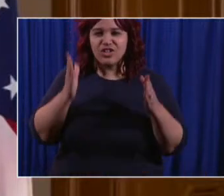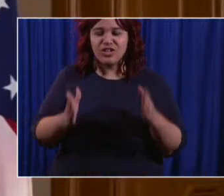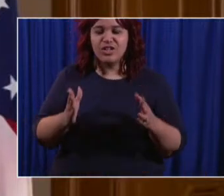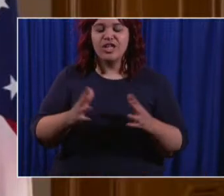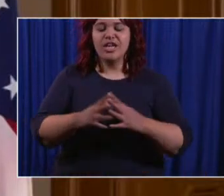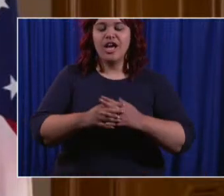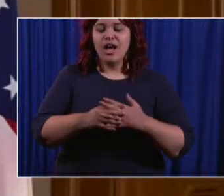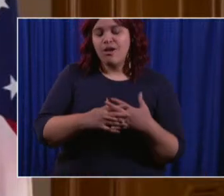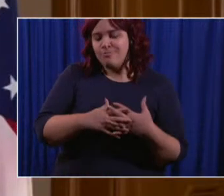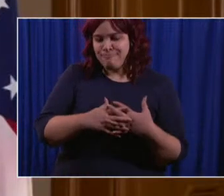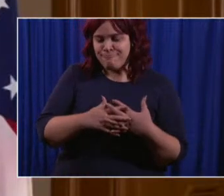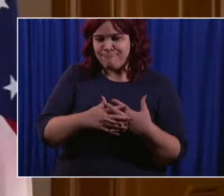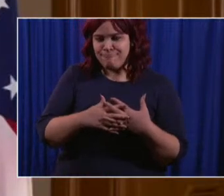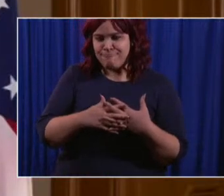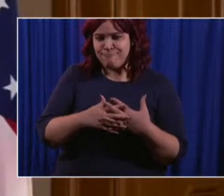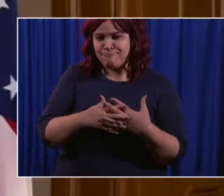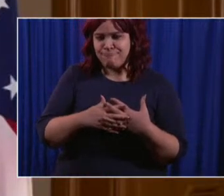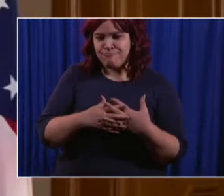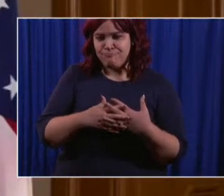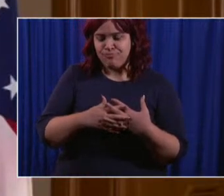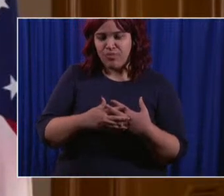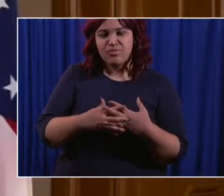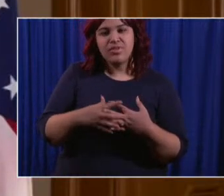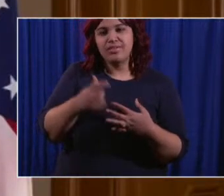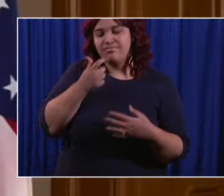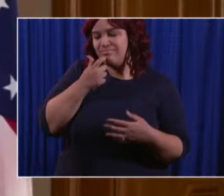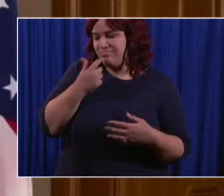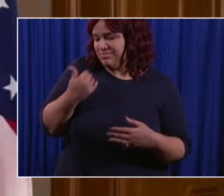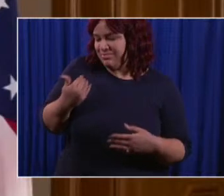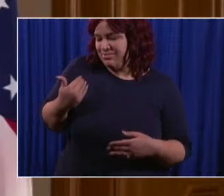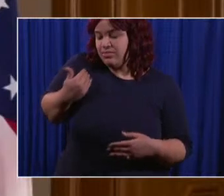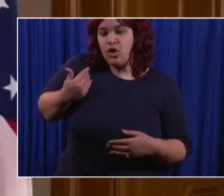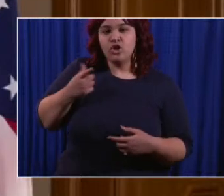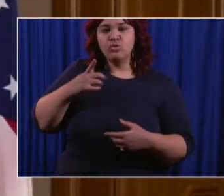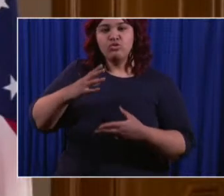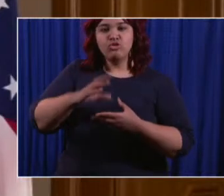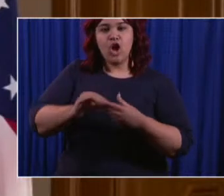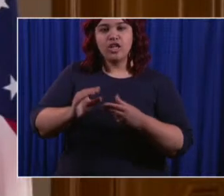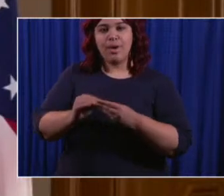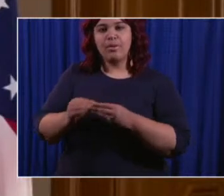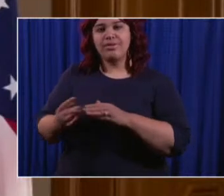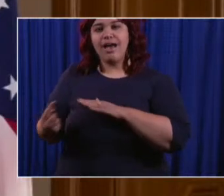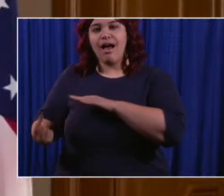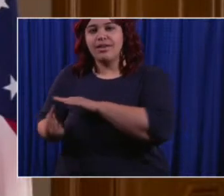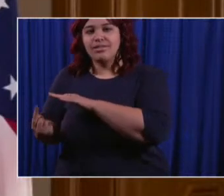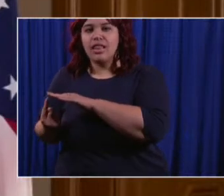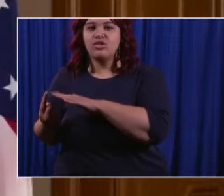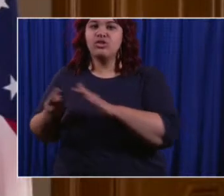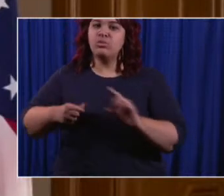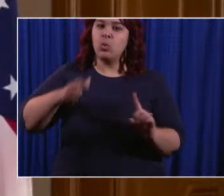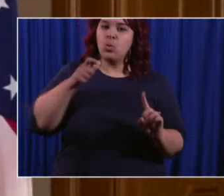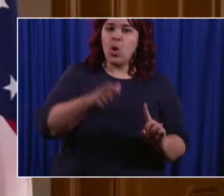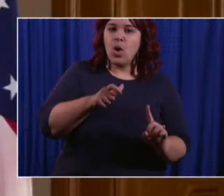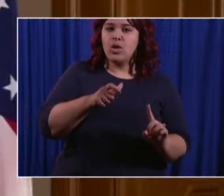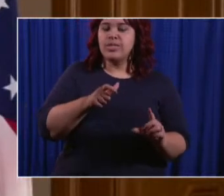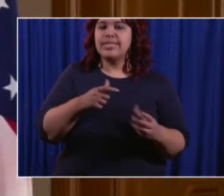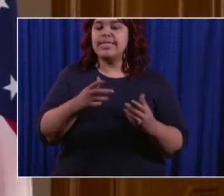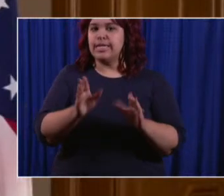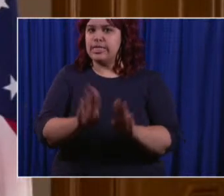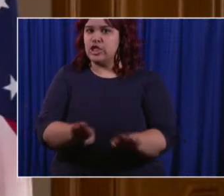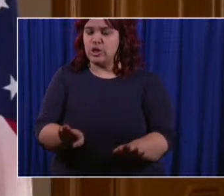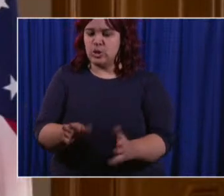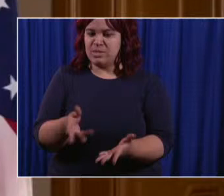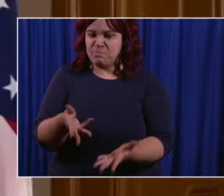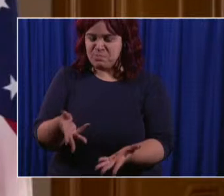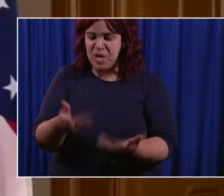With the practices that you mentioned earlier when it comes to children who might be exposed to a positive COVID-19 case, what kind